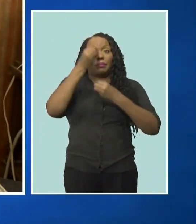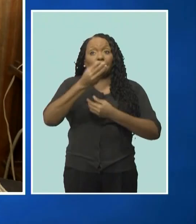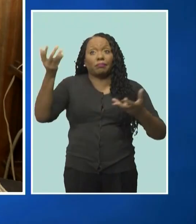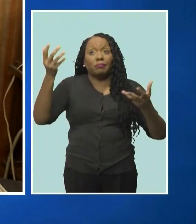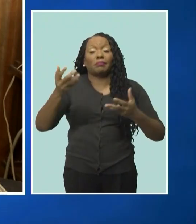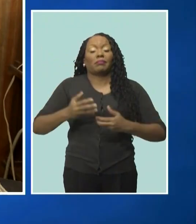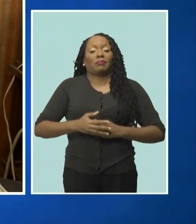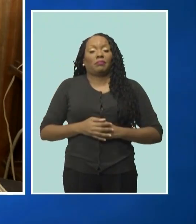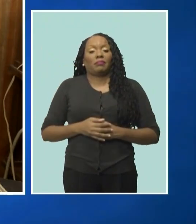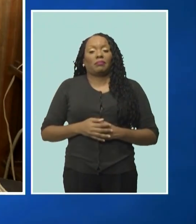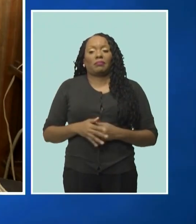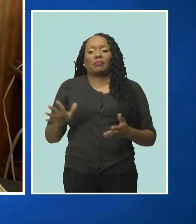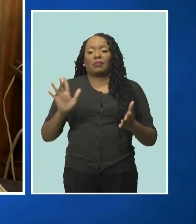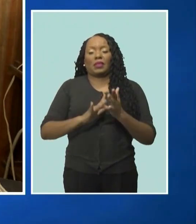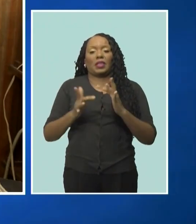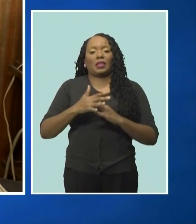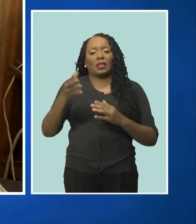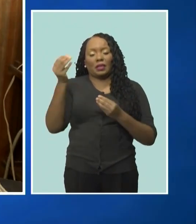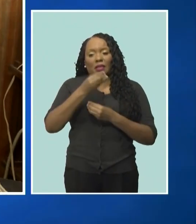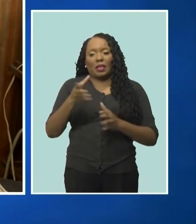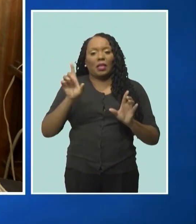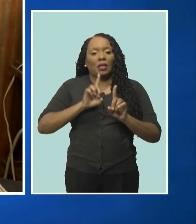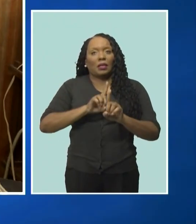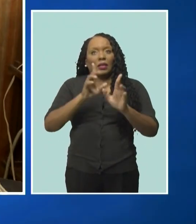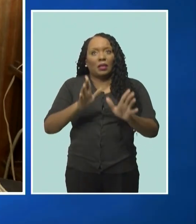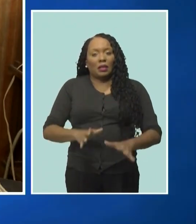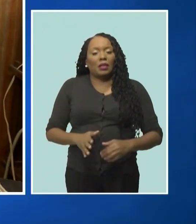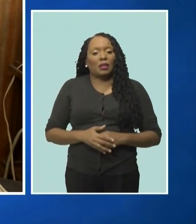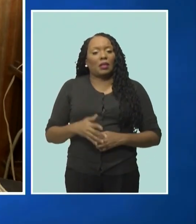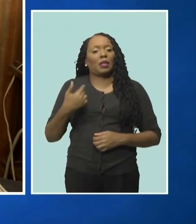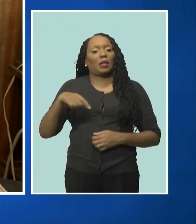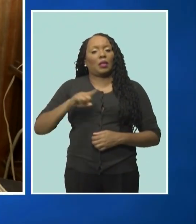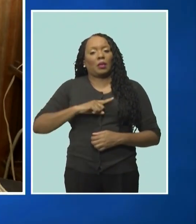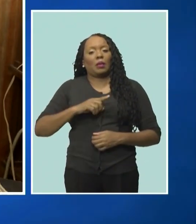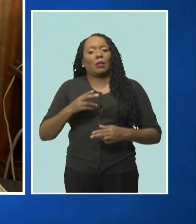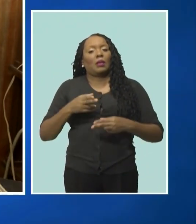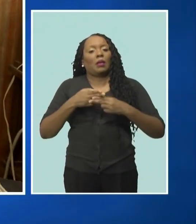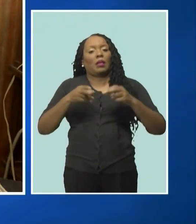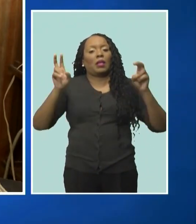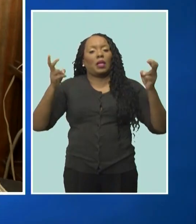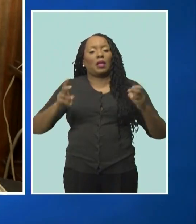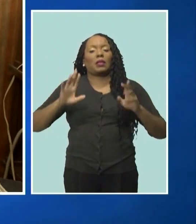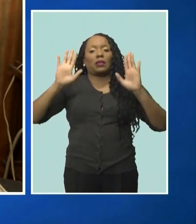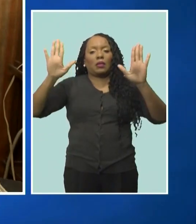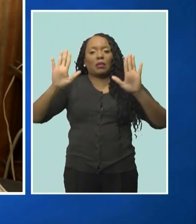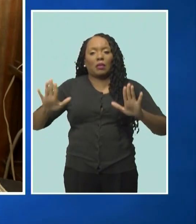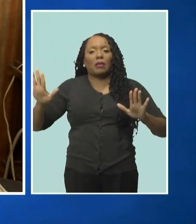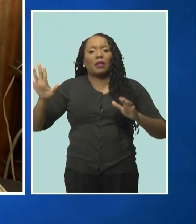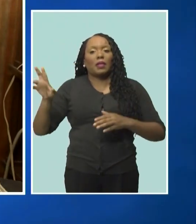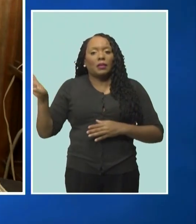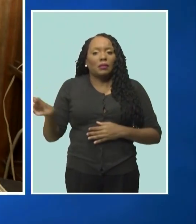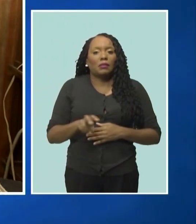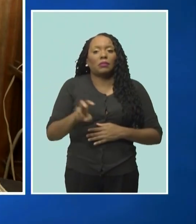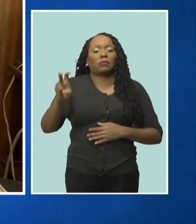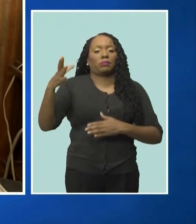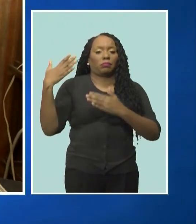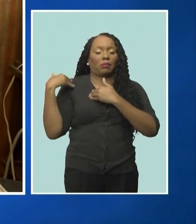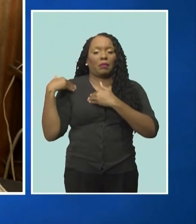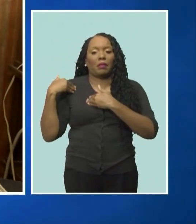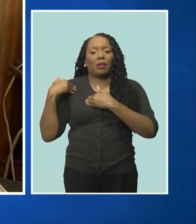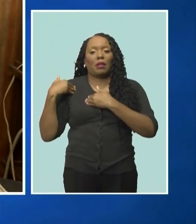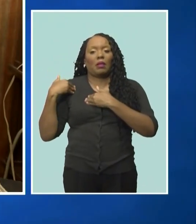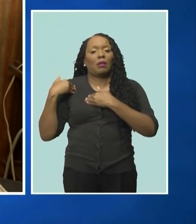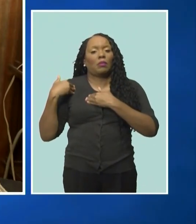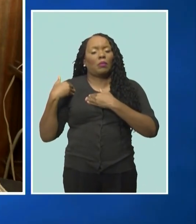Jesus had given to the disciples. We call it the Great Commission. Go into all the world and preach the